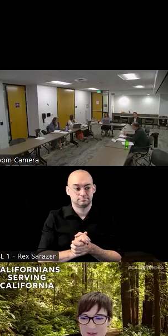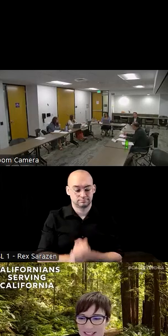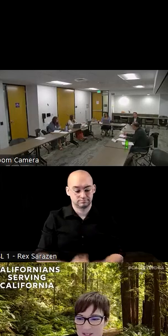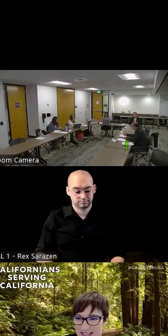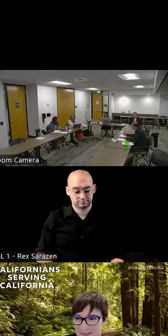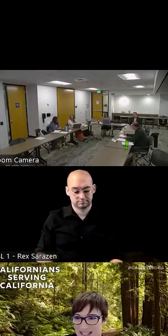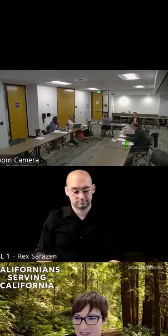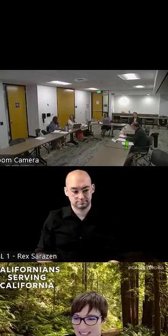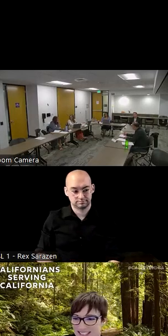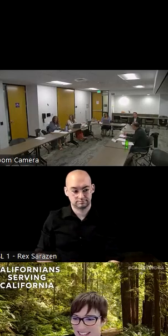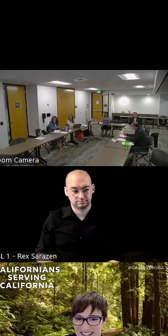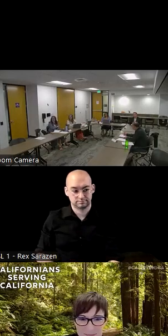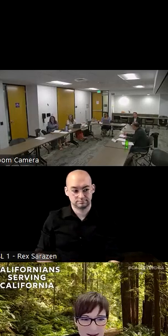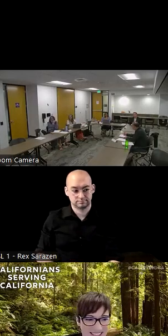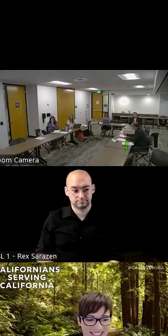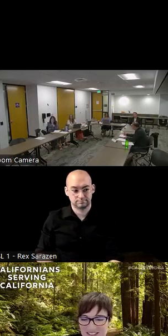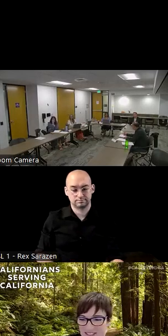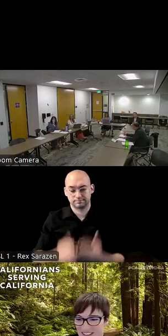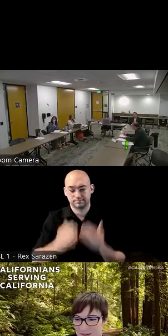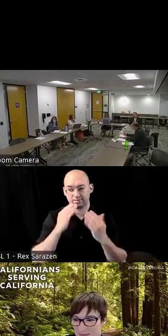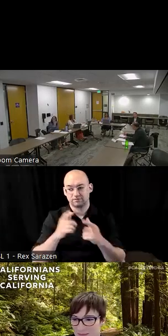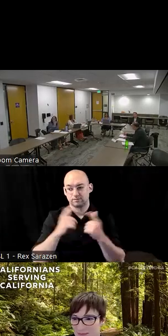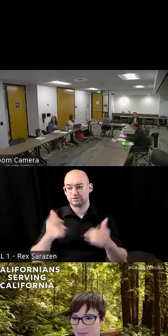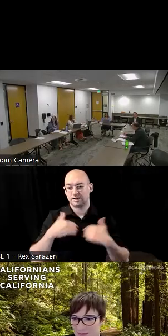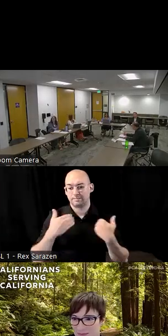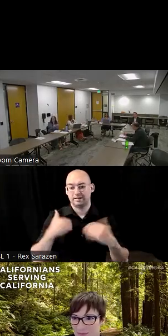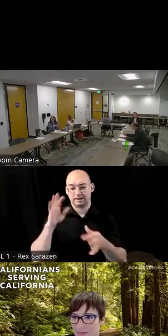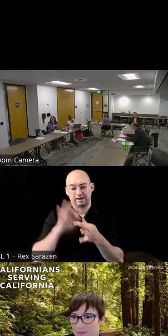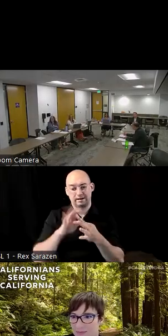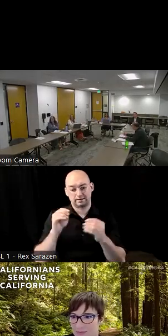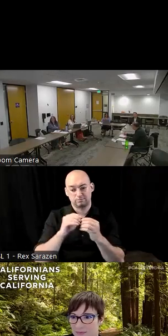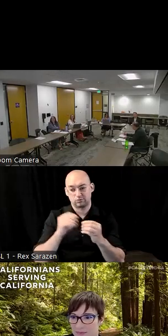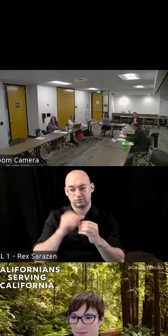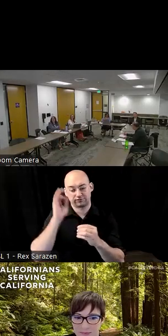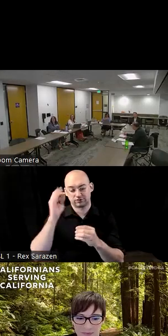Thank you so much. My email address is here, and I'm happy to connect further.